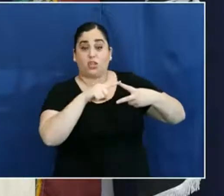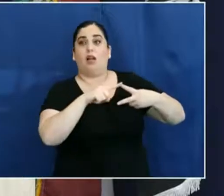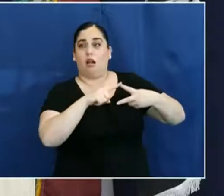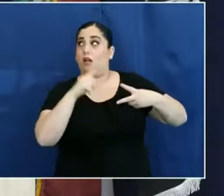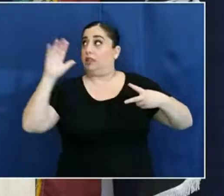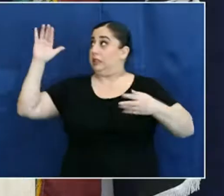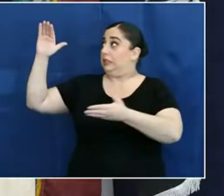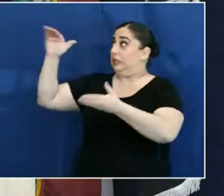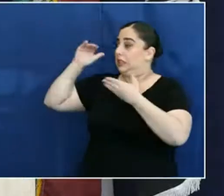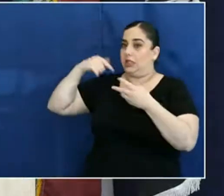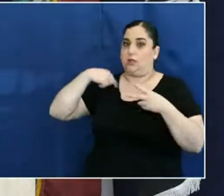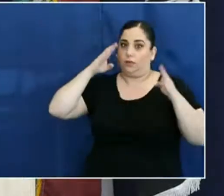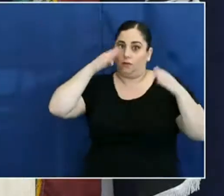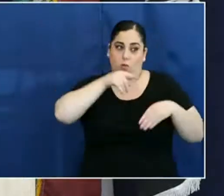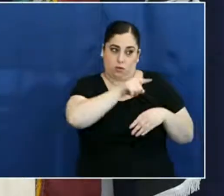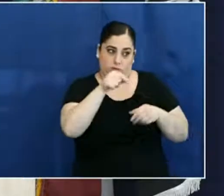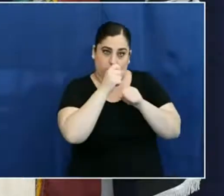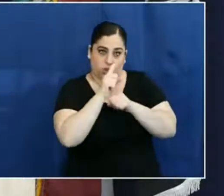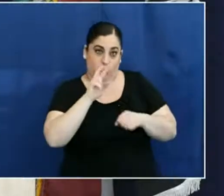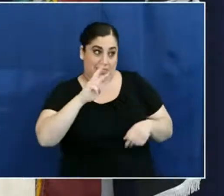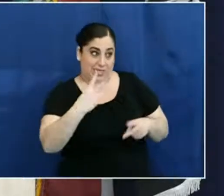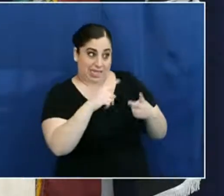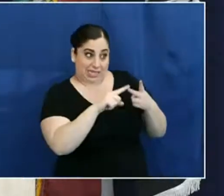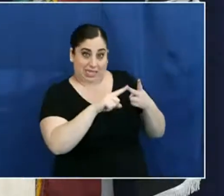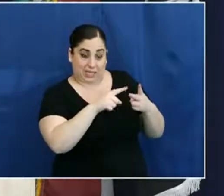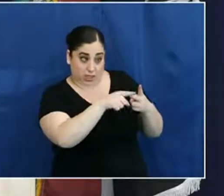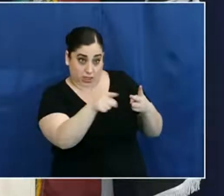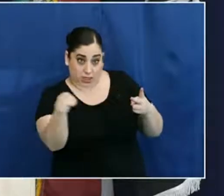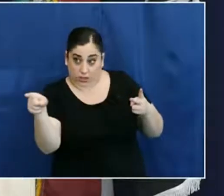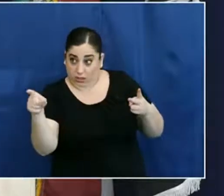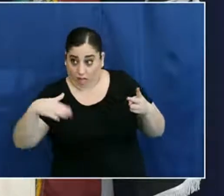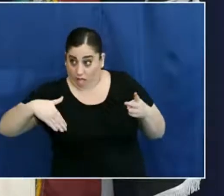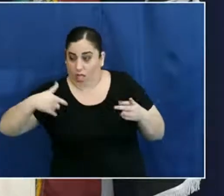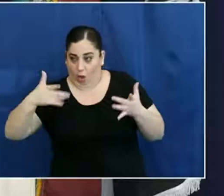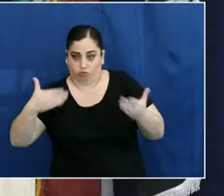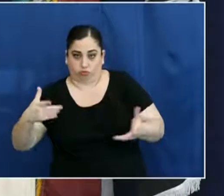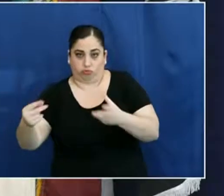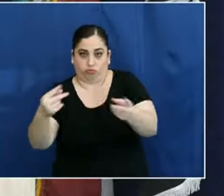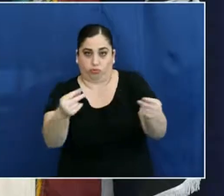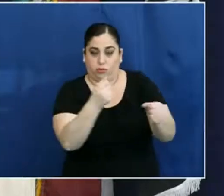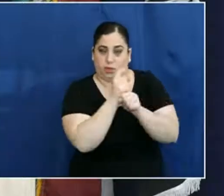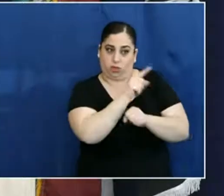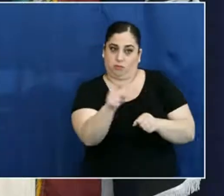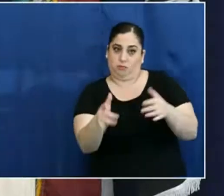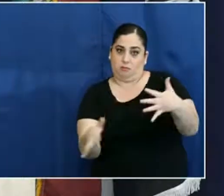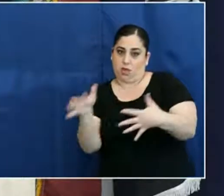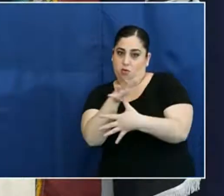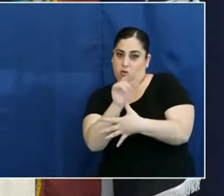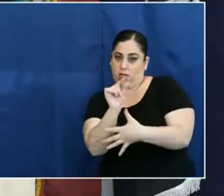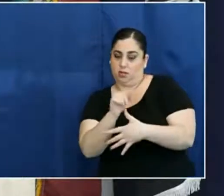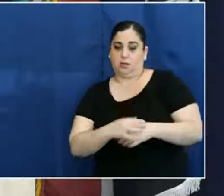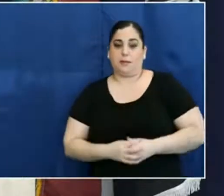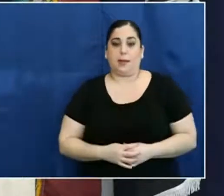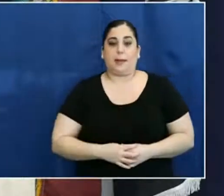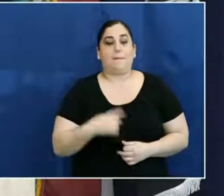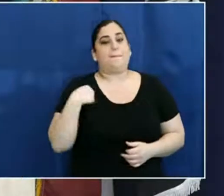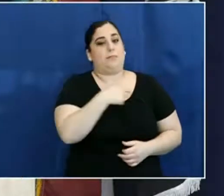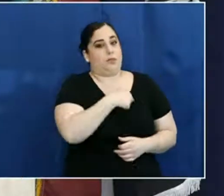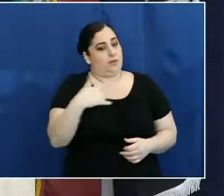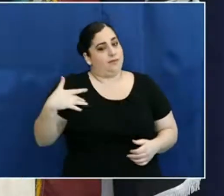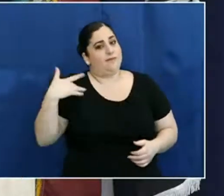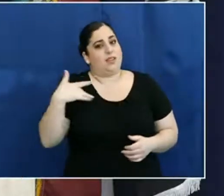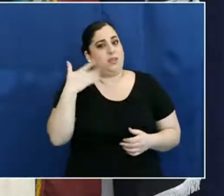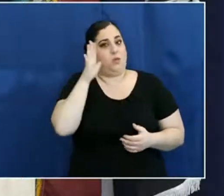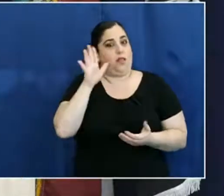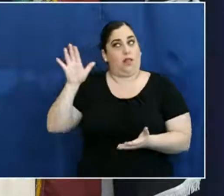reasonably confident, again, things can always change, that we're unlikely to see that same strain or stress on second doses as we move forward. But I don't know